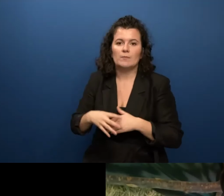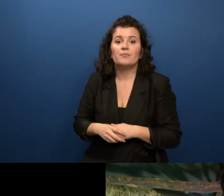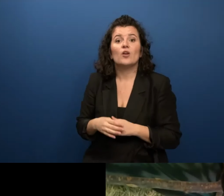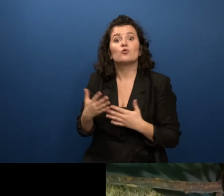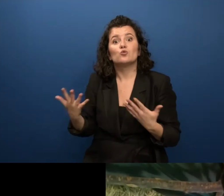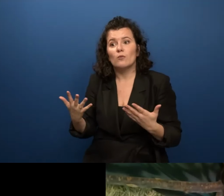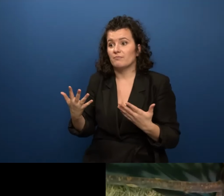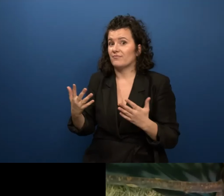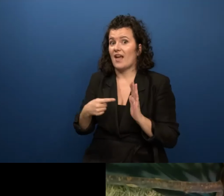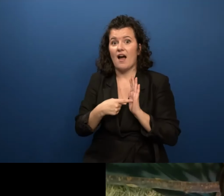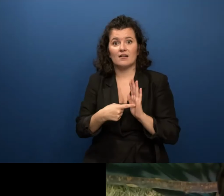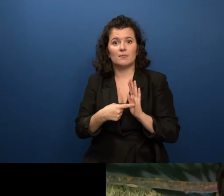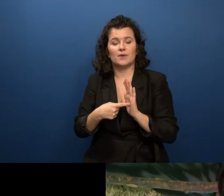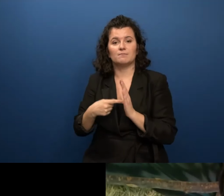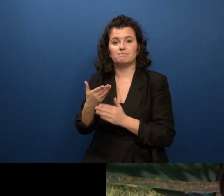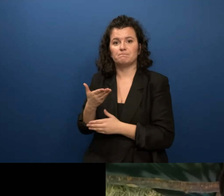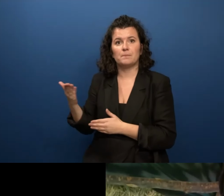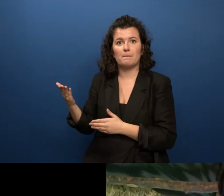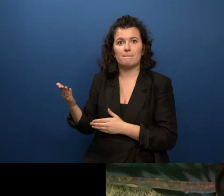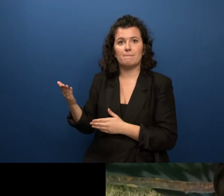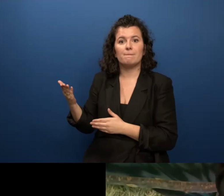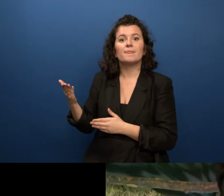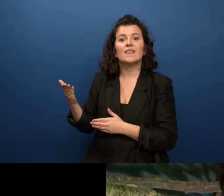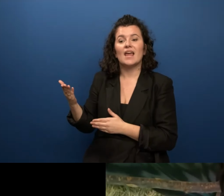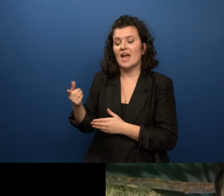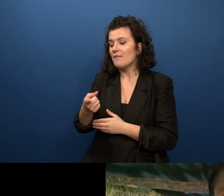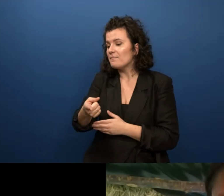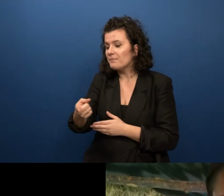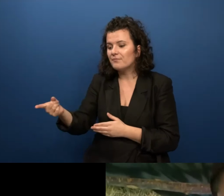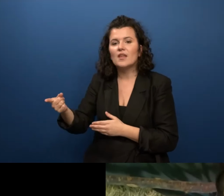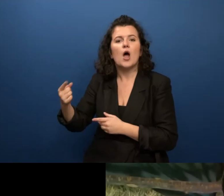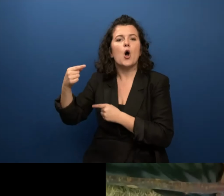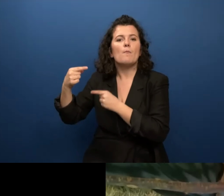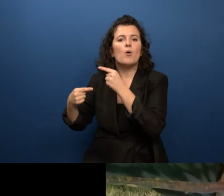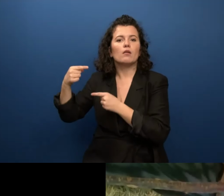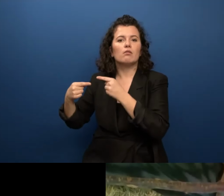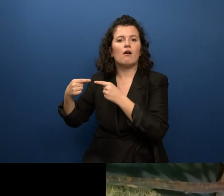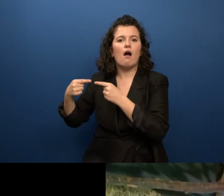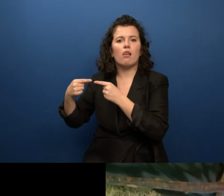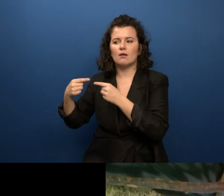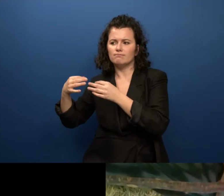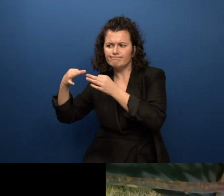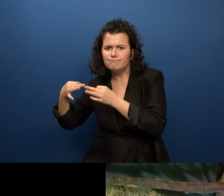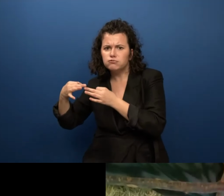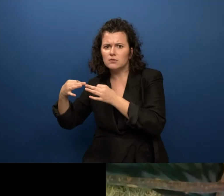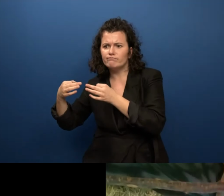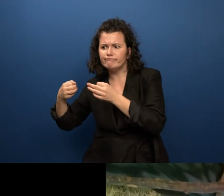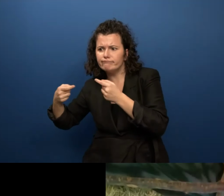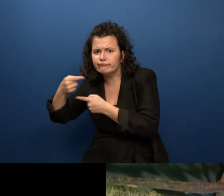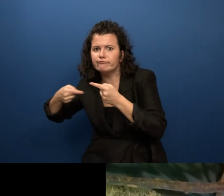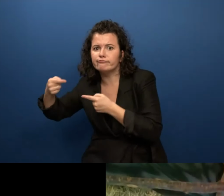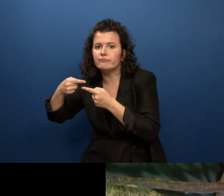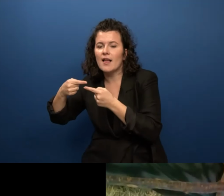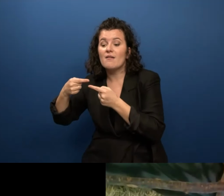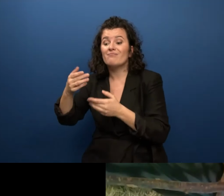decision that affects them, they don't get it. They are not involved in that decision. And you find that most of the